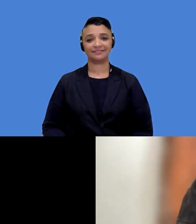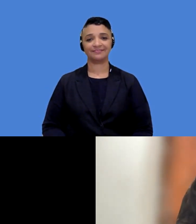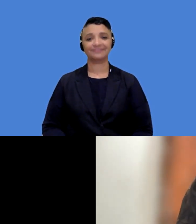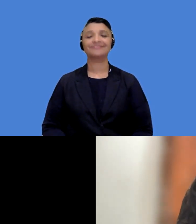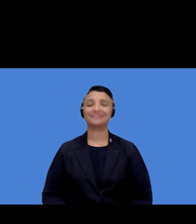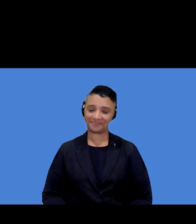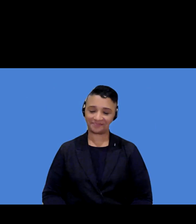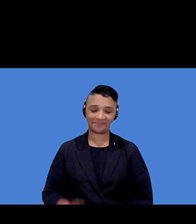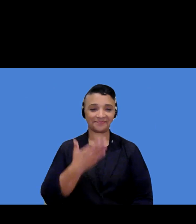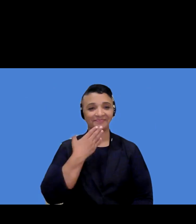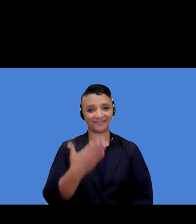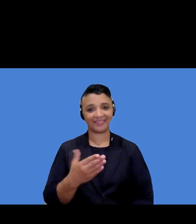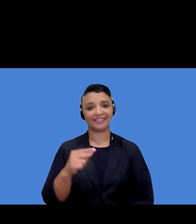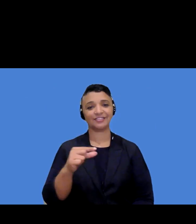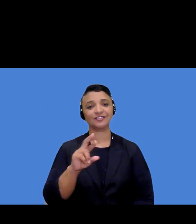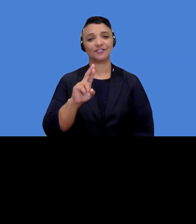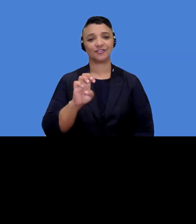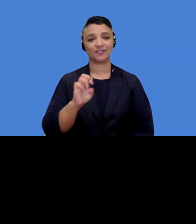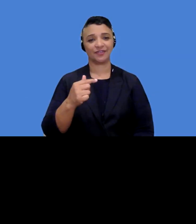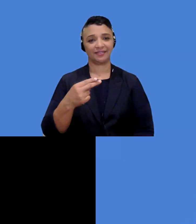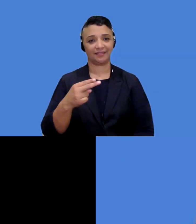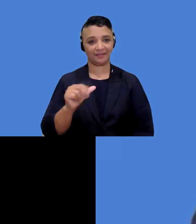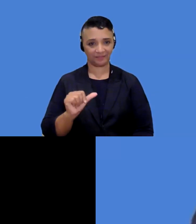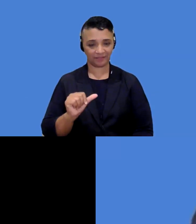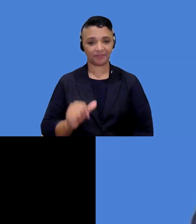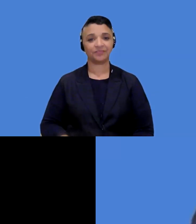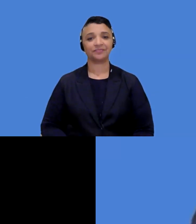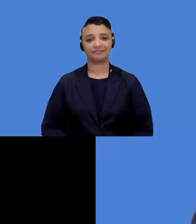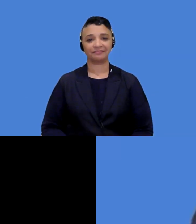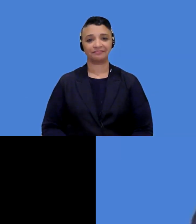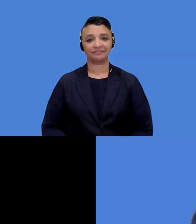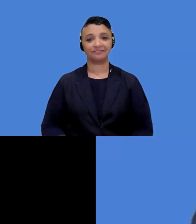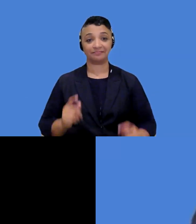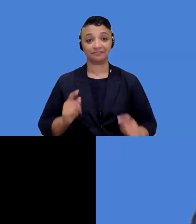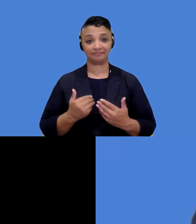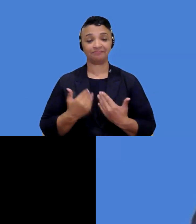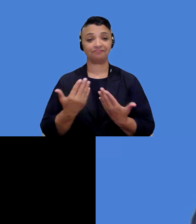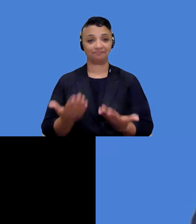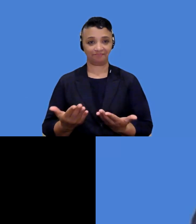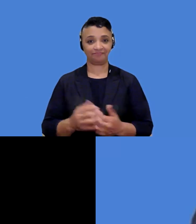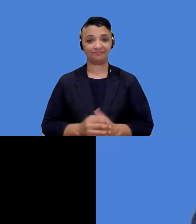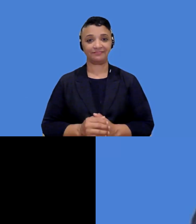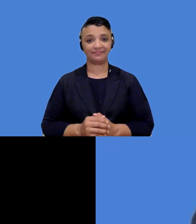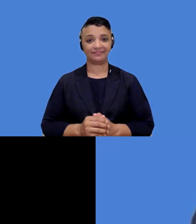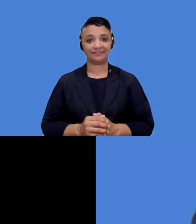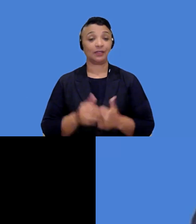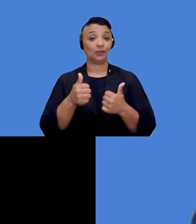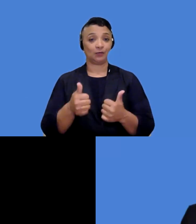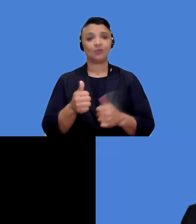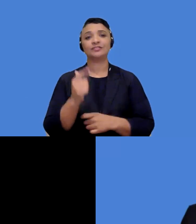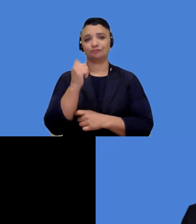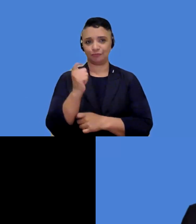Thanks, Greta. Thank you, and I think it's a great way to start with